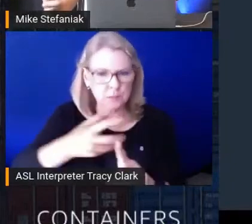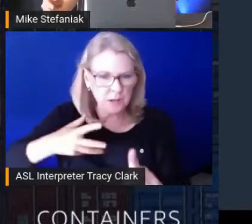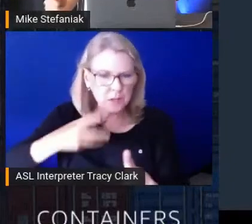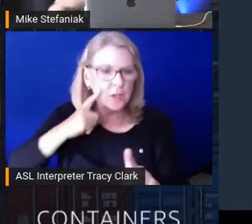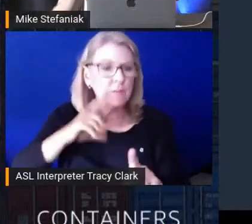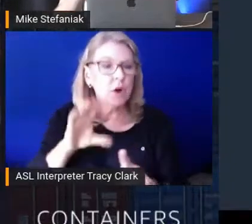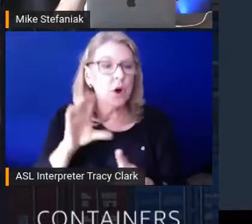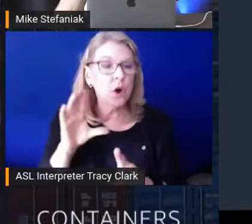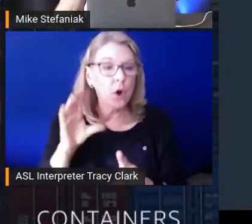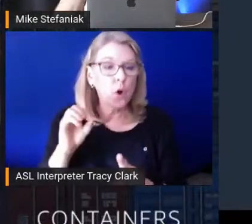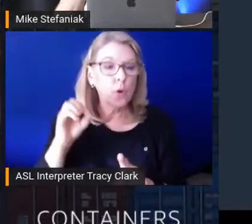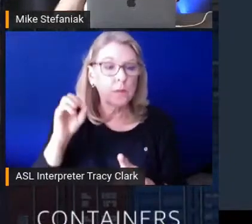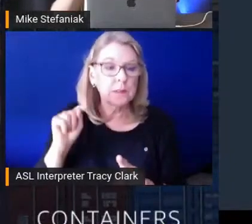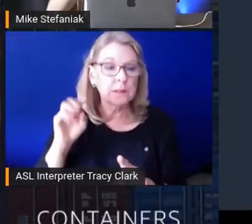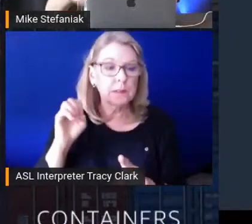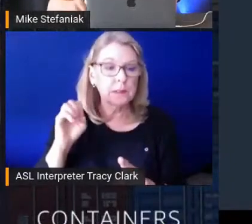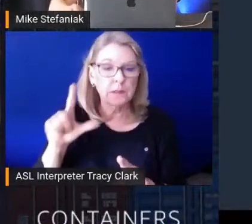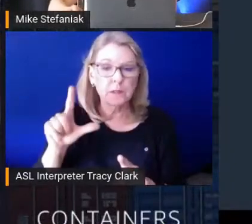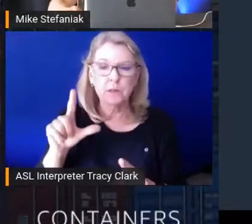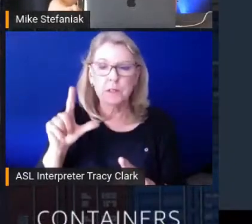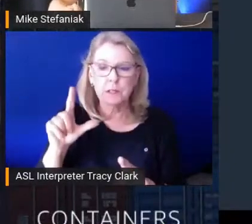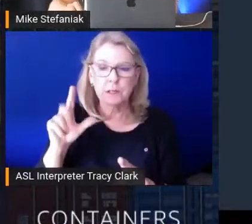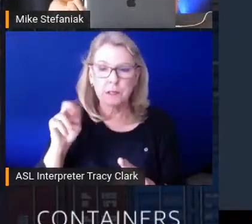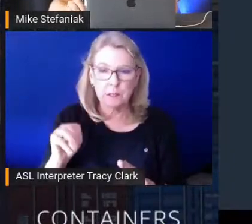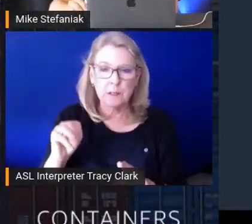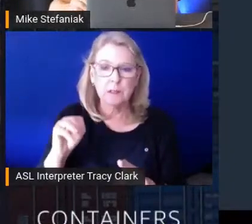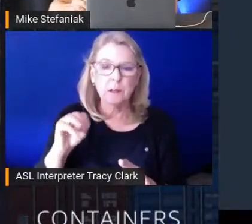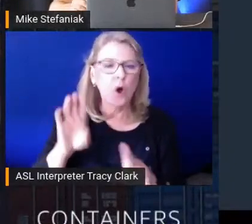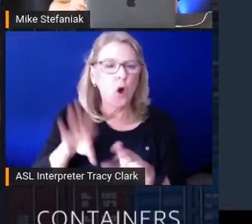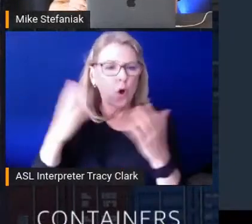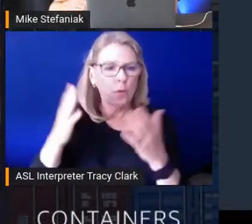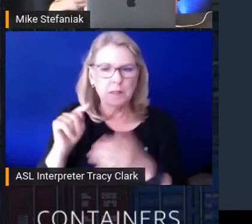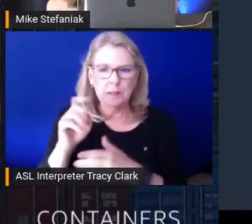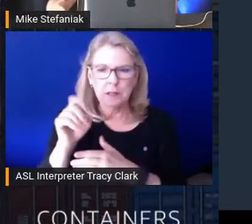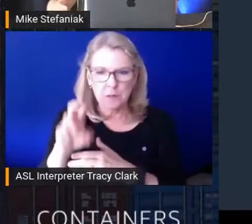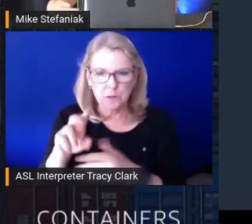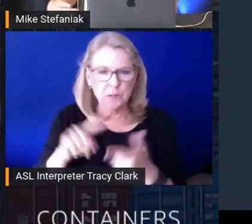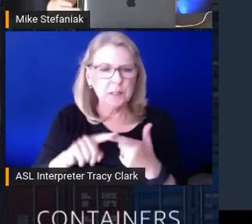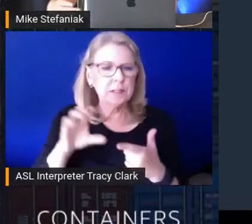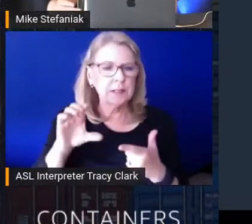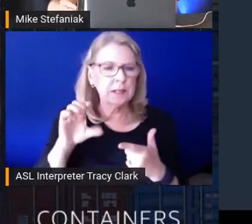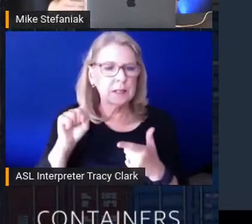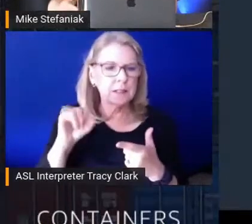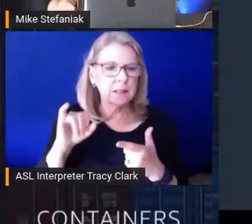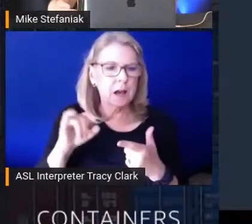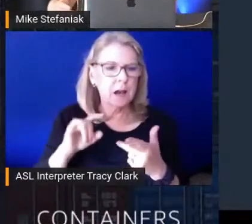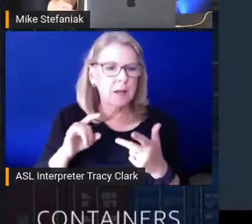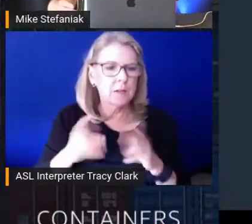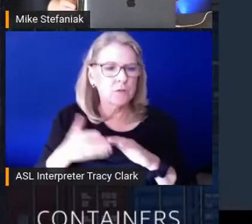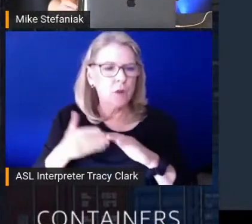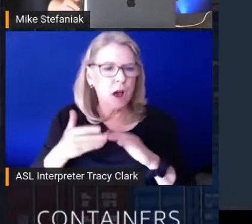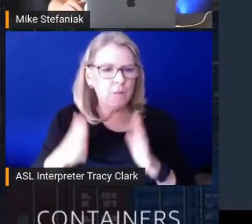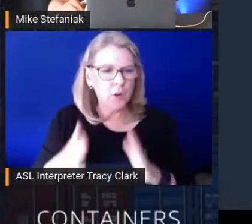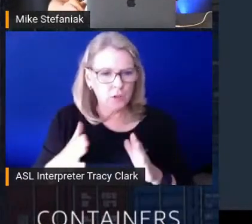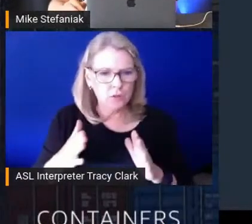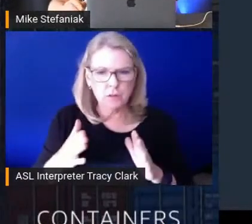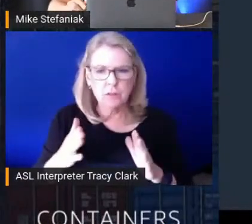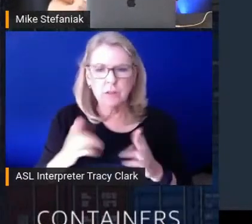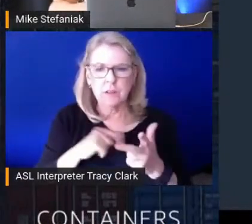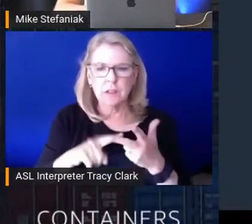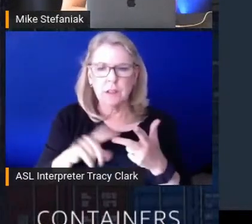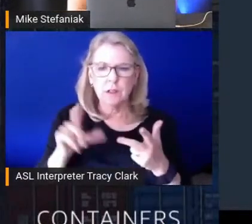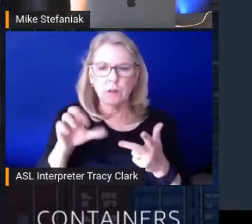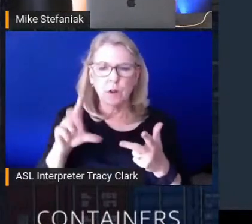balancer controller, metric server. Those are all with the goal of making it super easy to manage lifecycle within a single